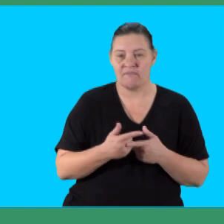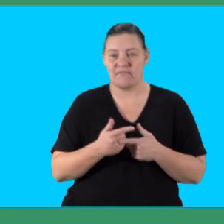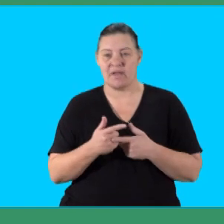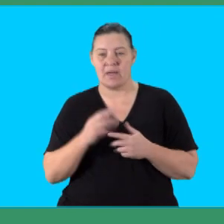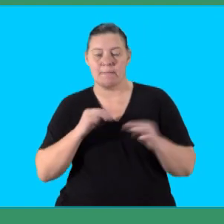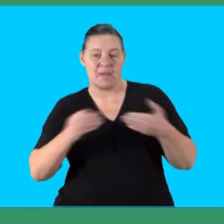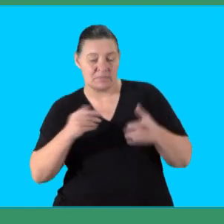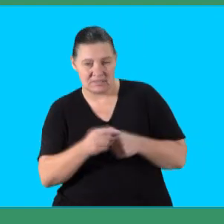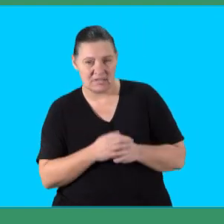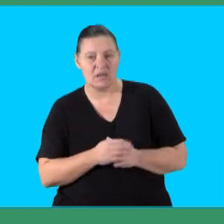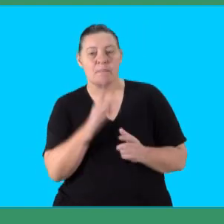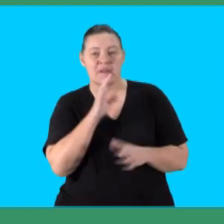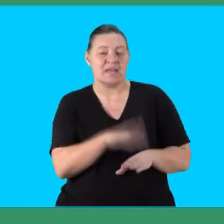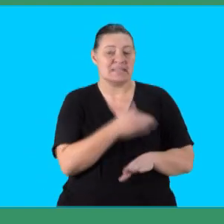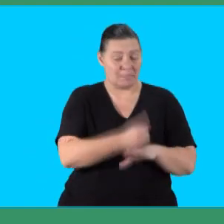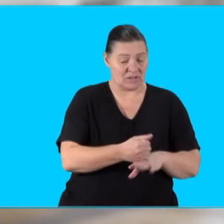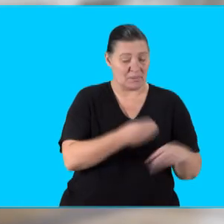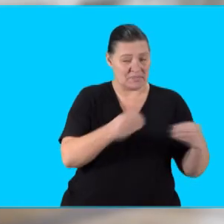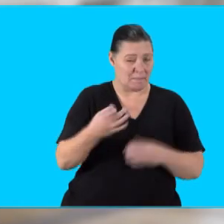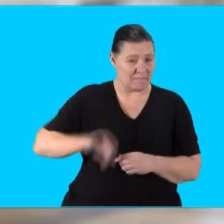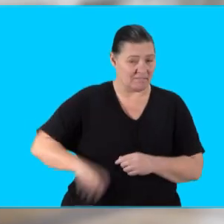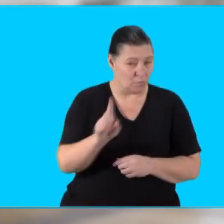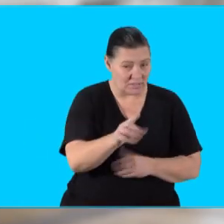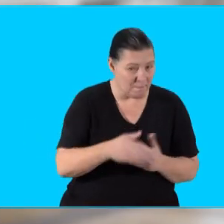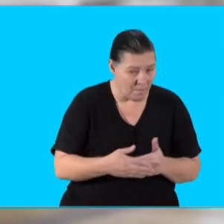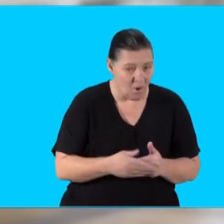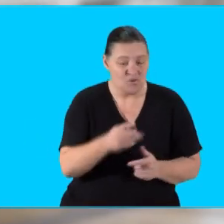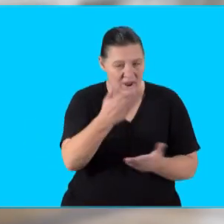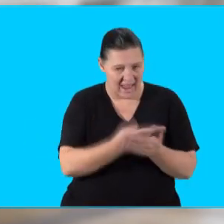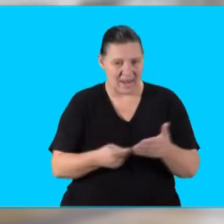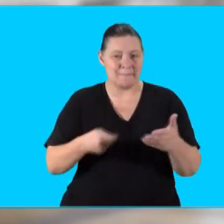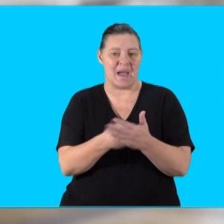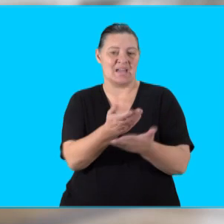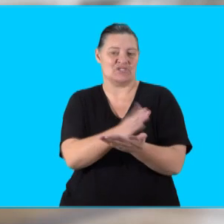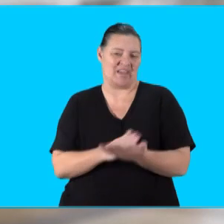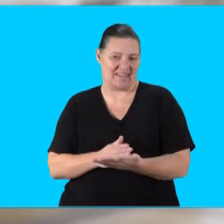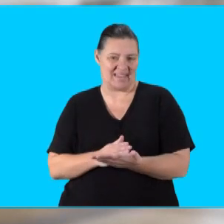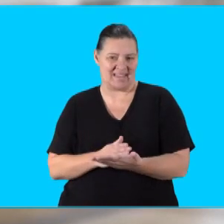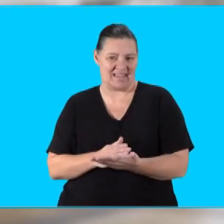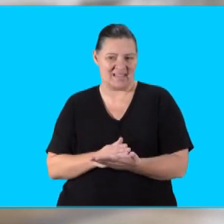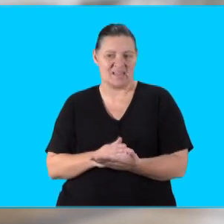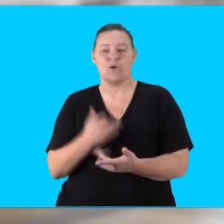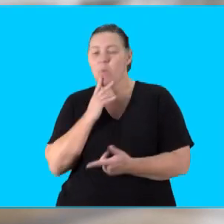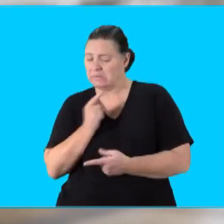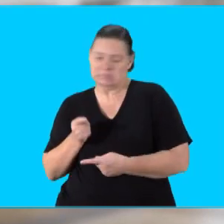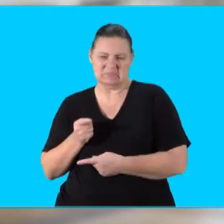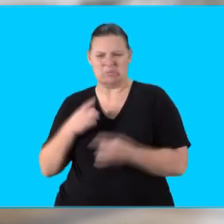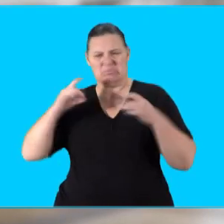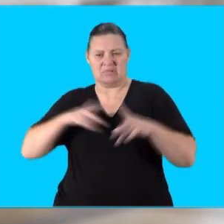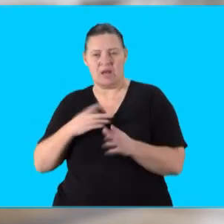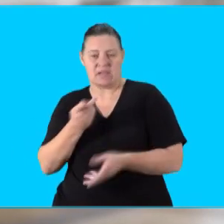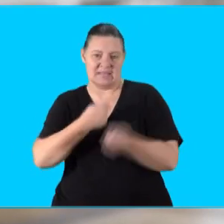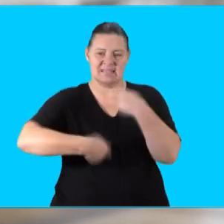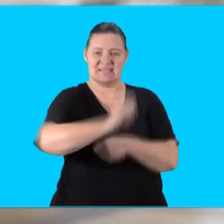So another benefit of establishing a company is that you are able to buy shares, and if you no longer need those shares, you want to sell them, you